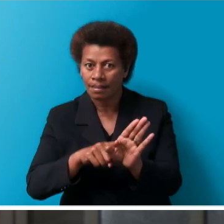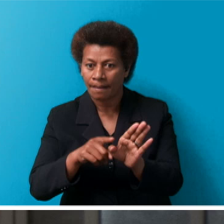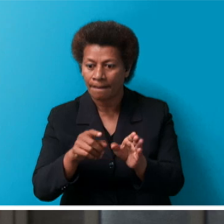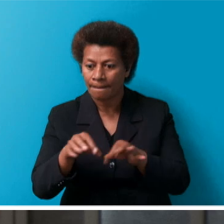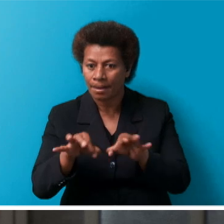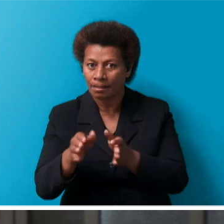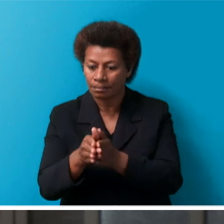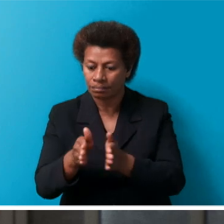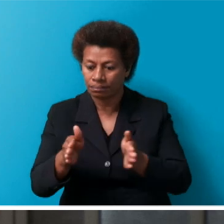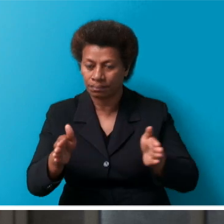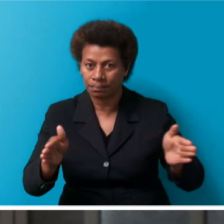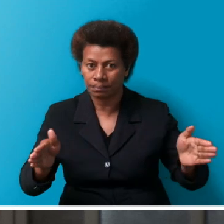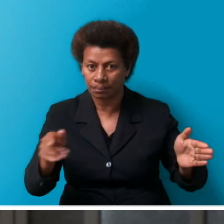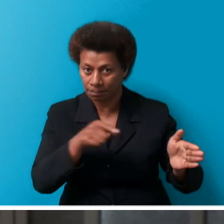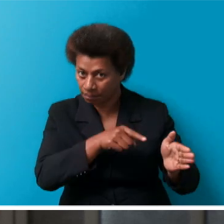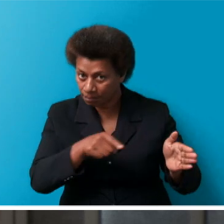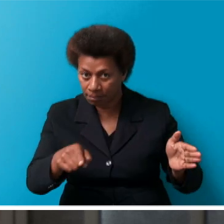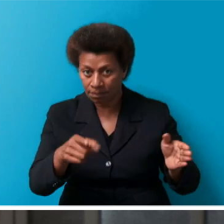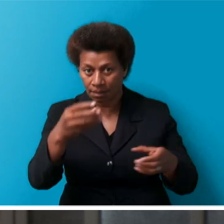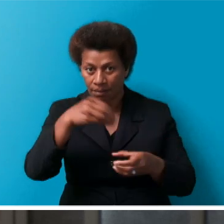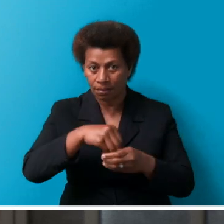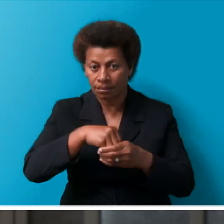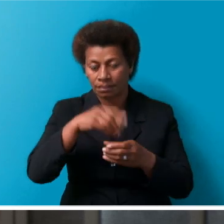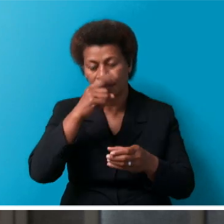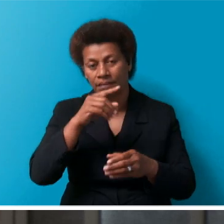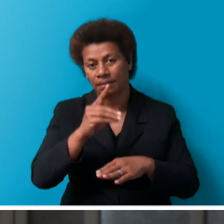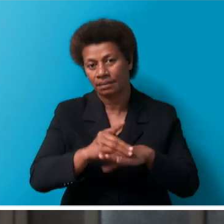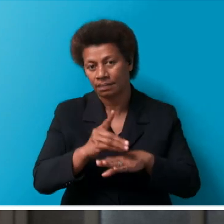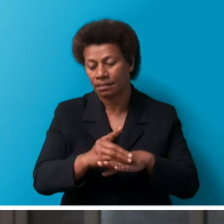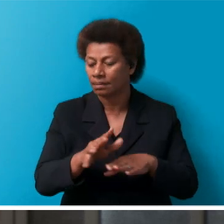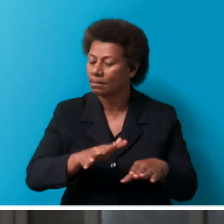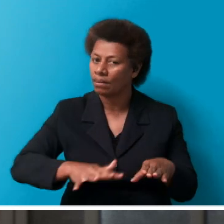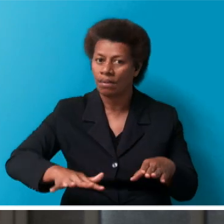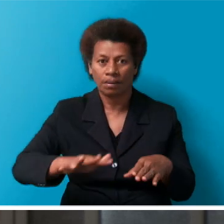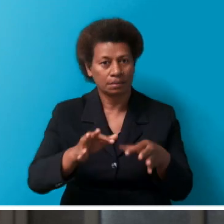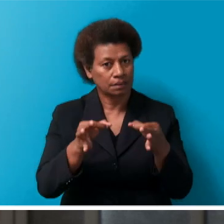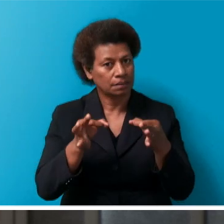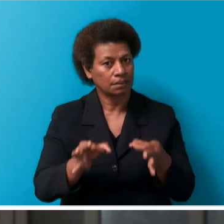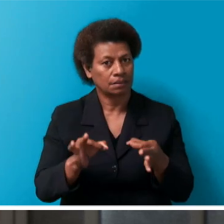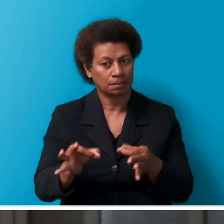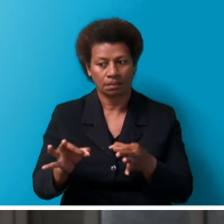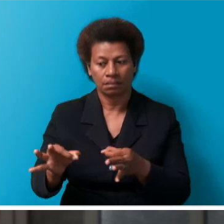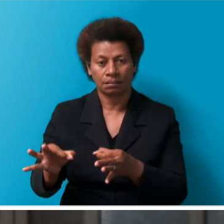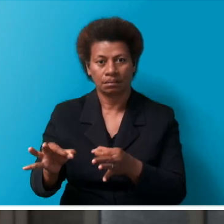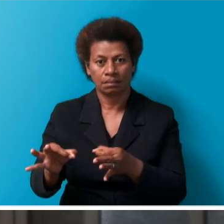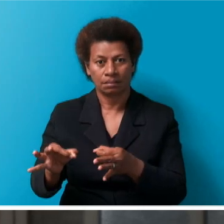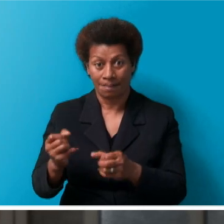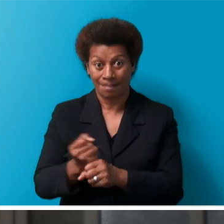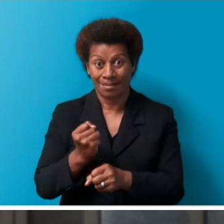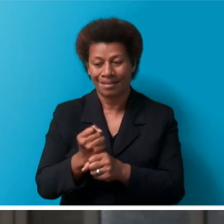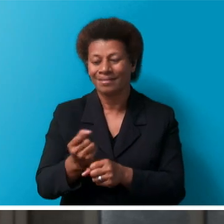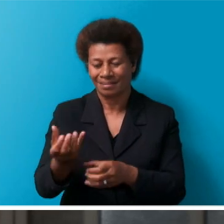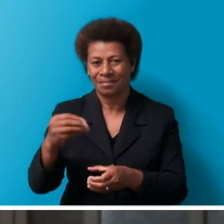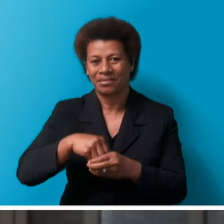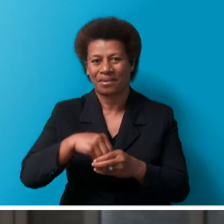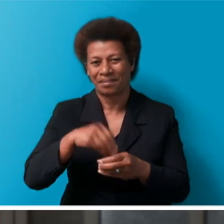focused on ensuring inclusion of persons with disabilities in all decision-making processes. The policy addresses issues